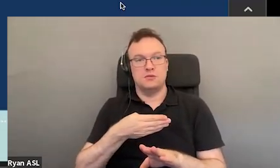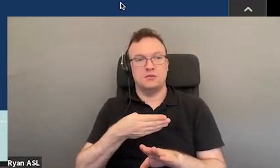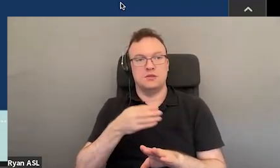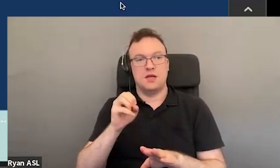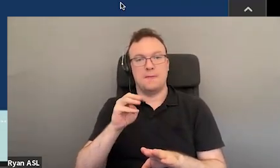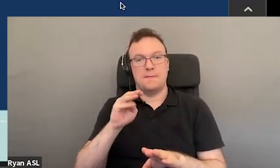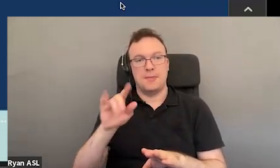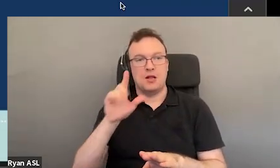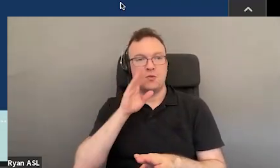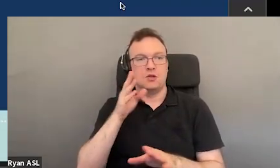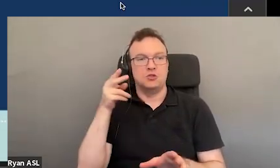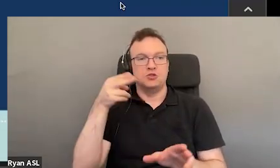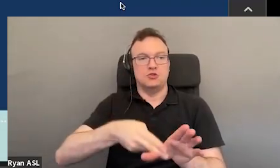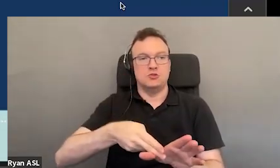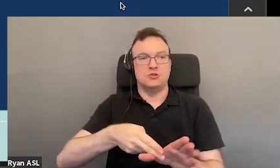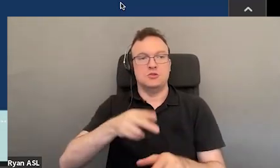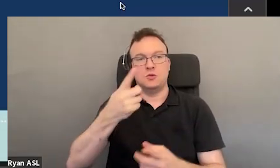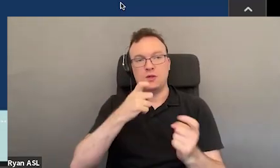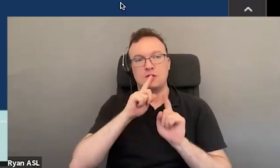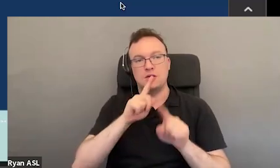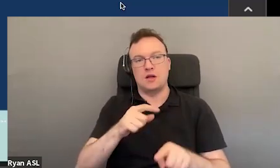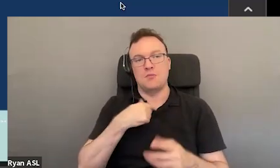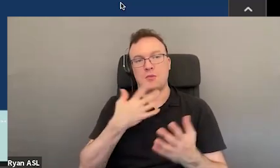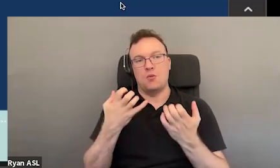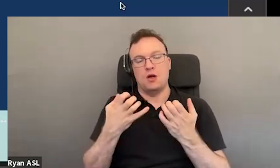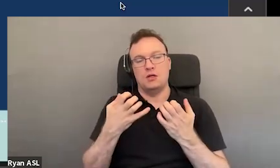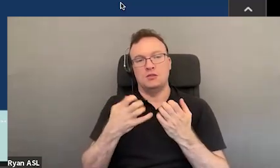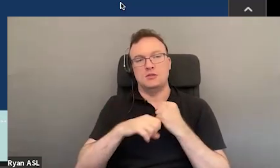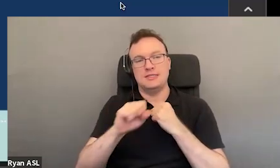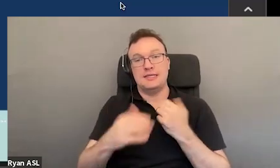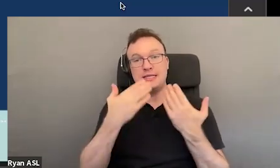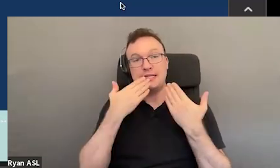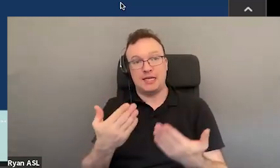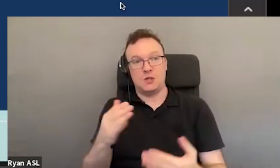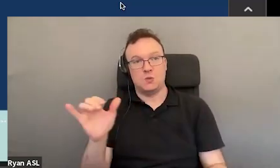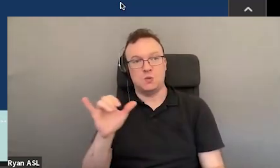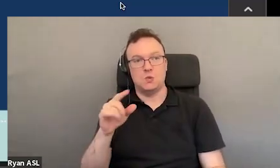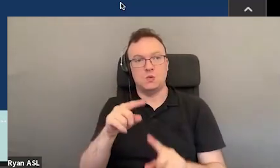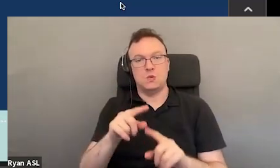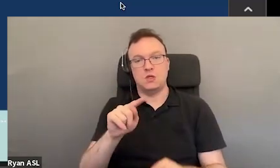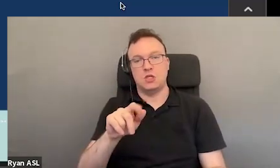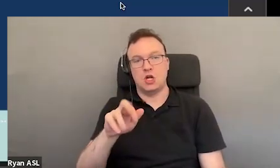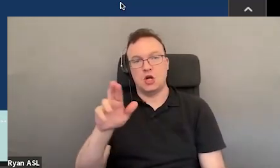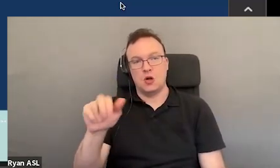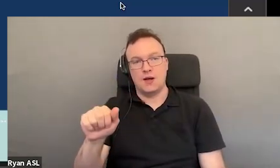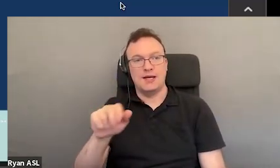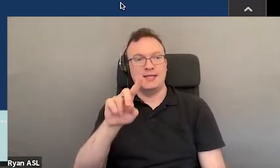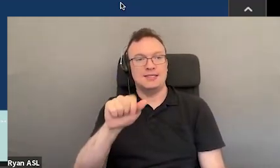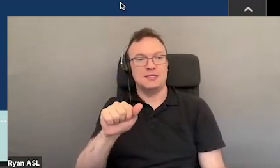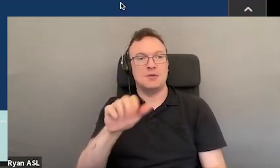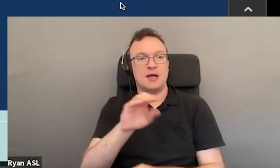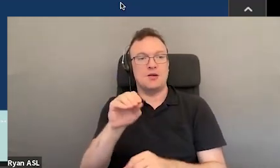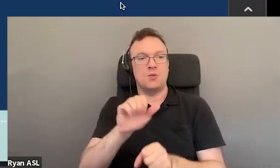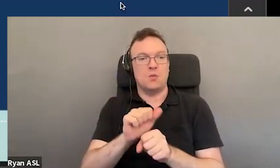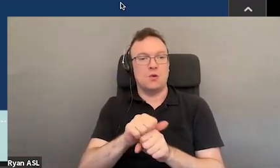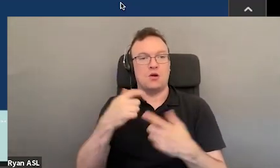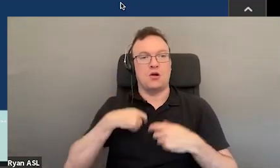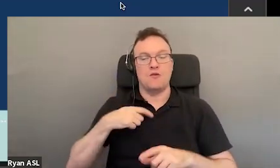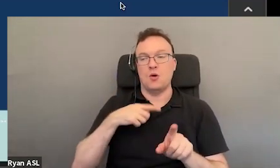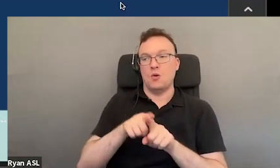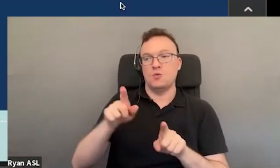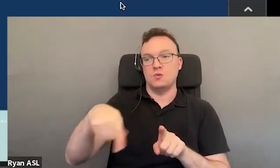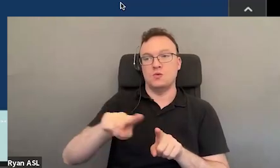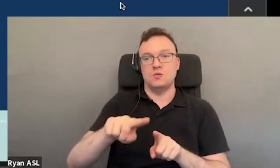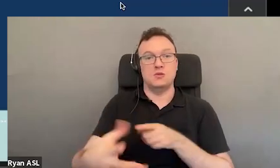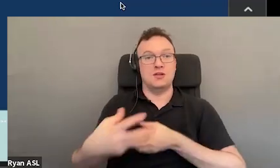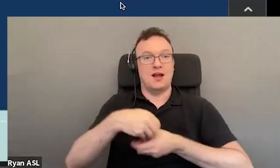join us for the Q&A, I would just like to extend my thanks to Tara, the Disability in Work Conference, and of course to yourselves for being here